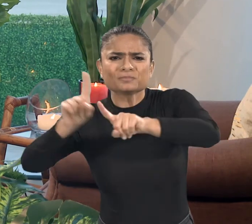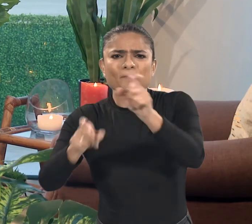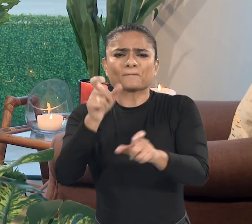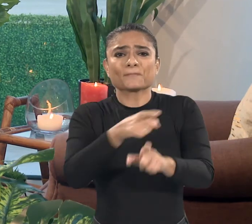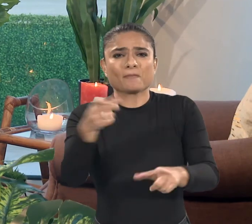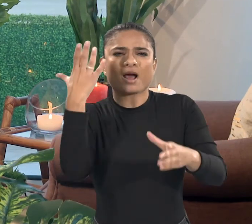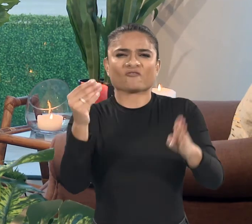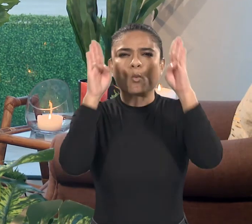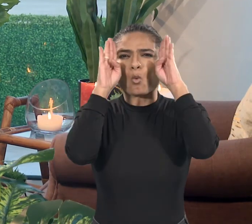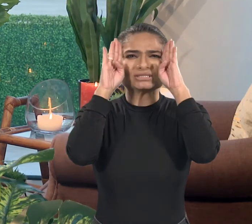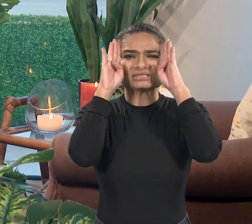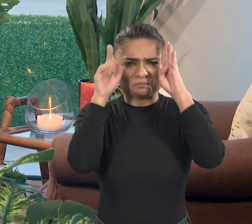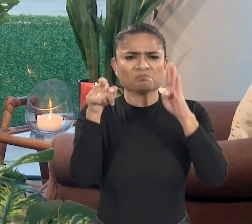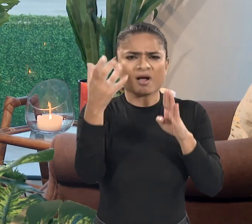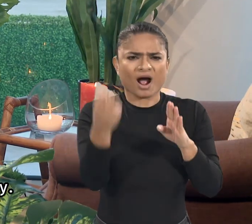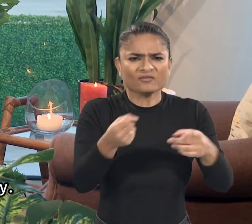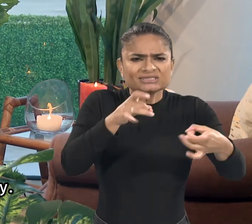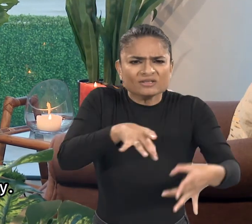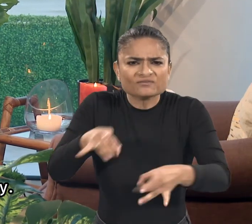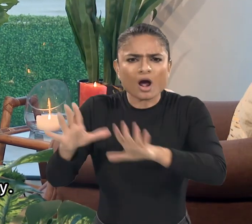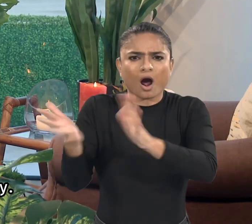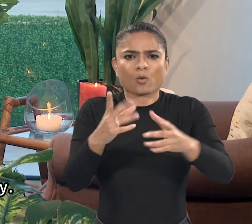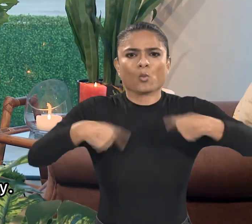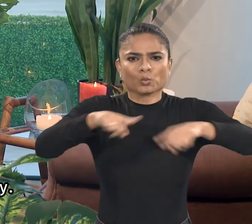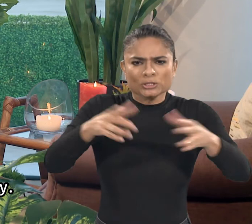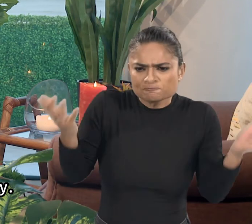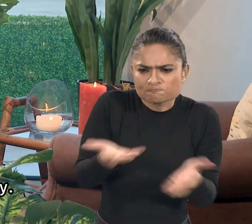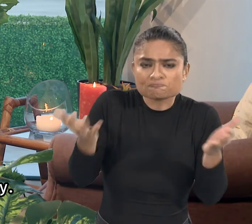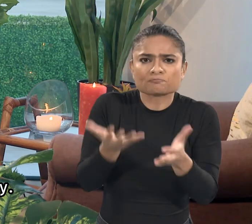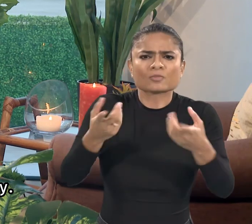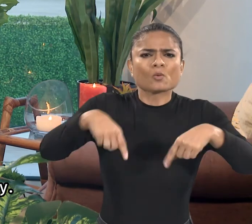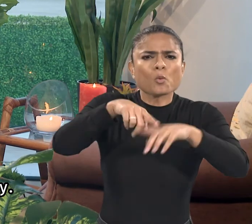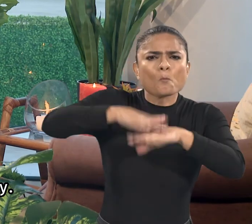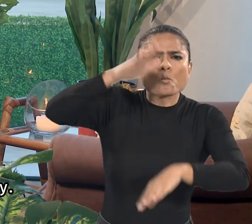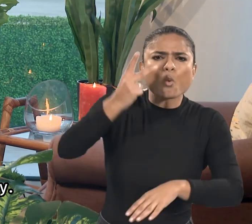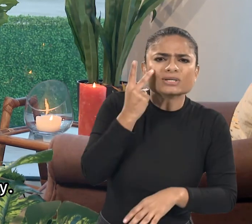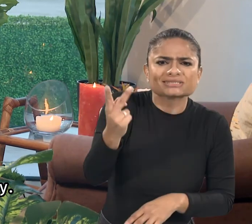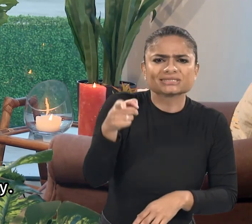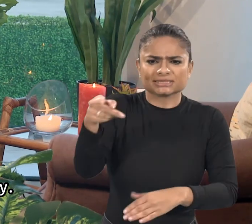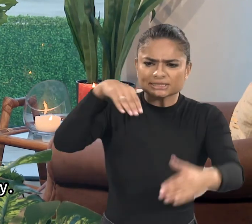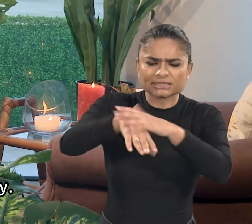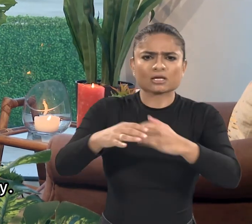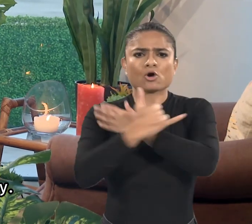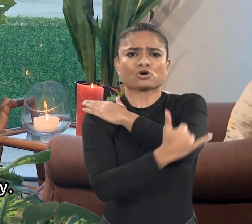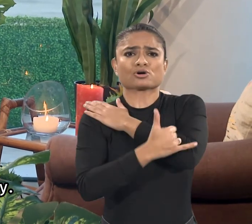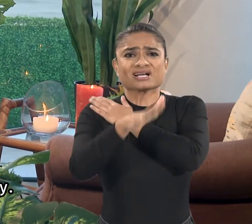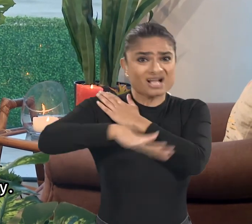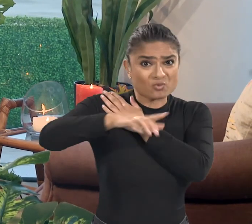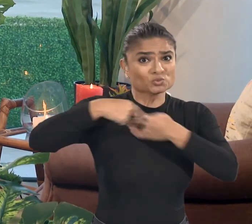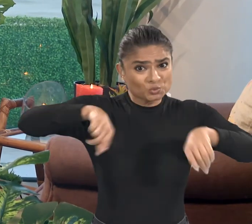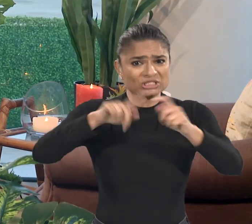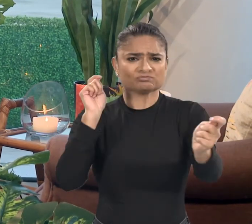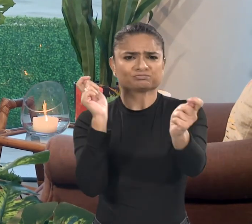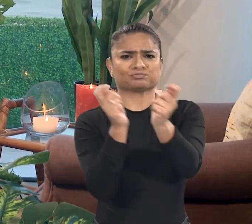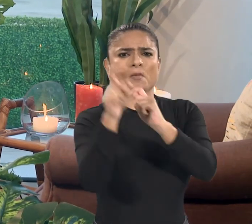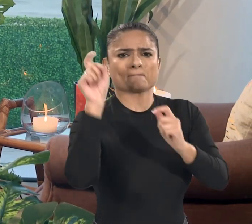on the ADHD and autism spectrum, has learned to hone his mind to awe and inspire people across the country.